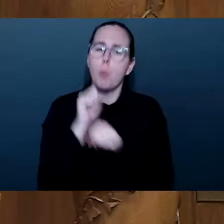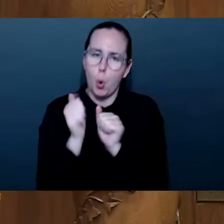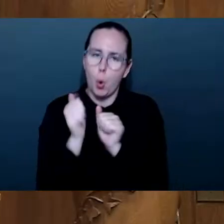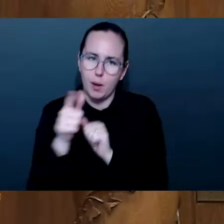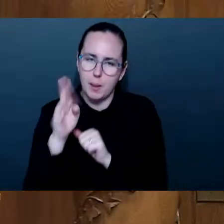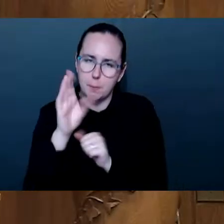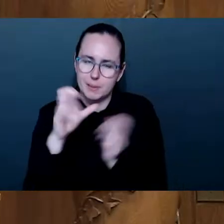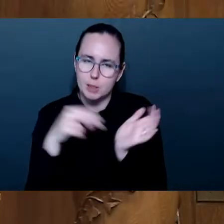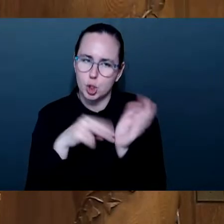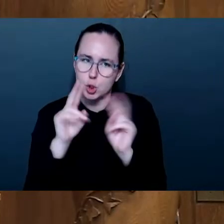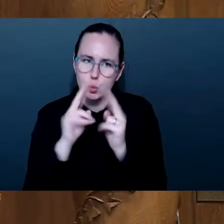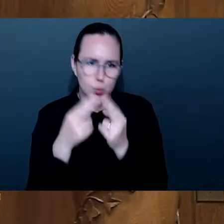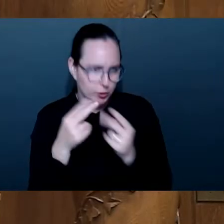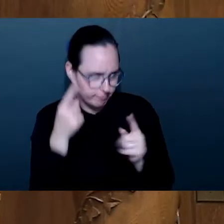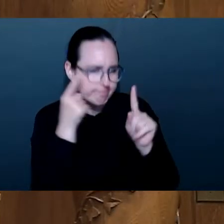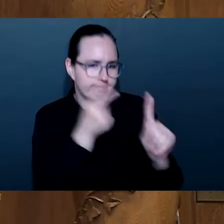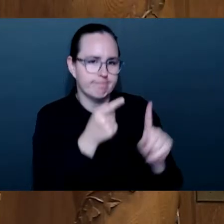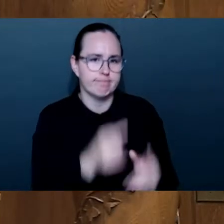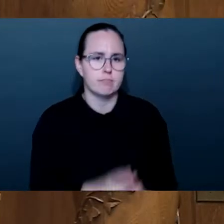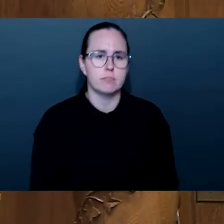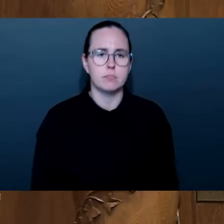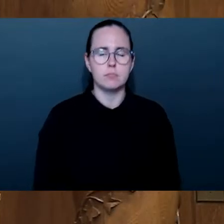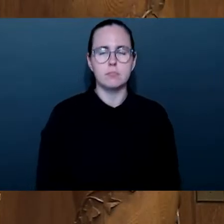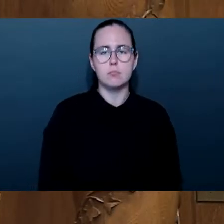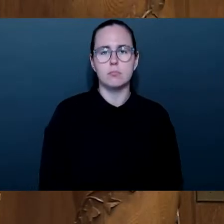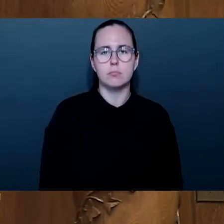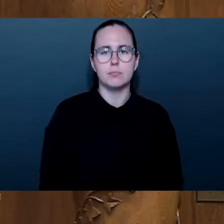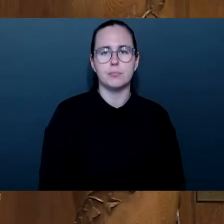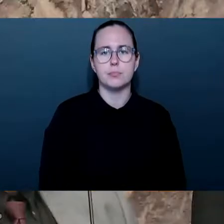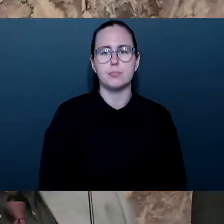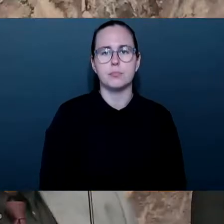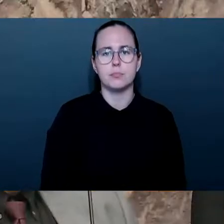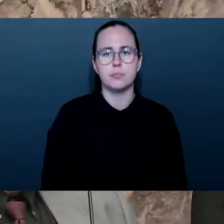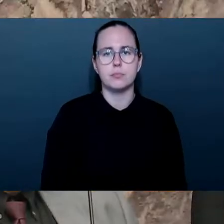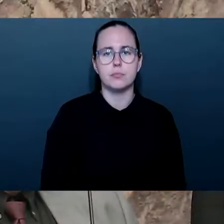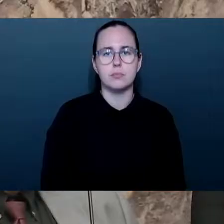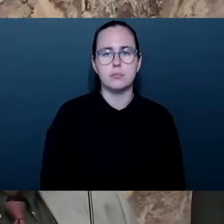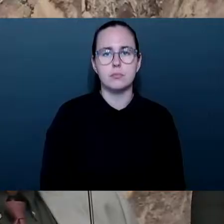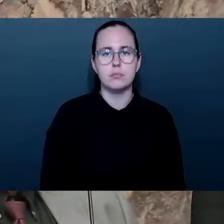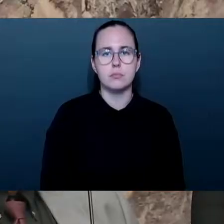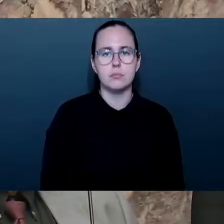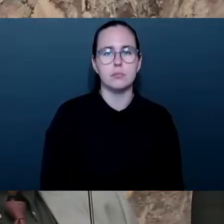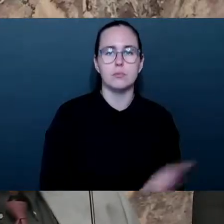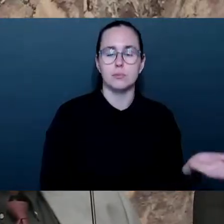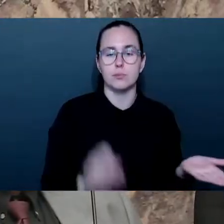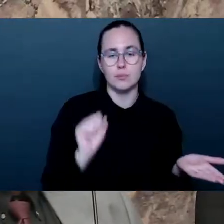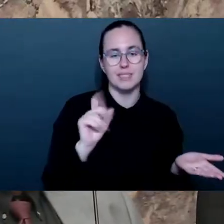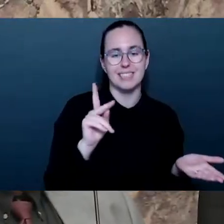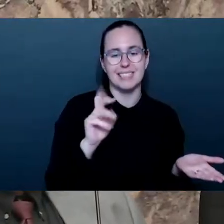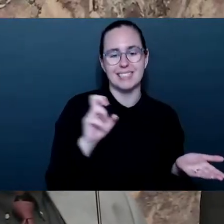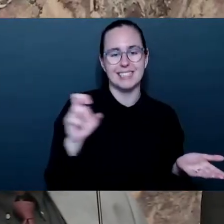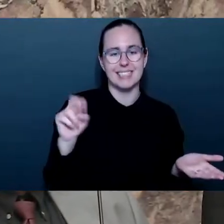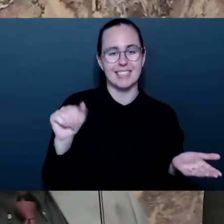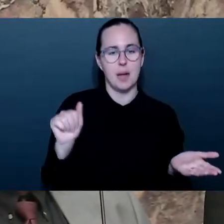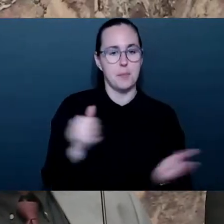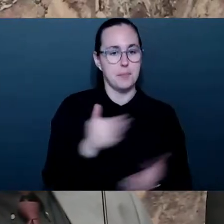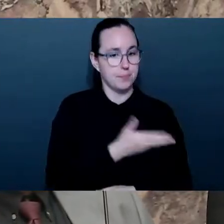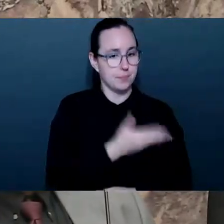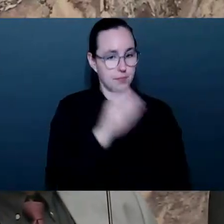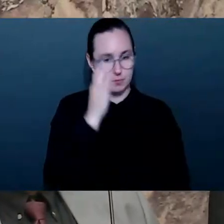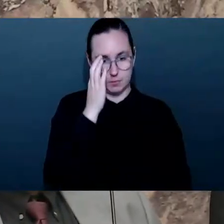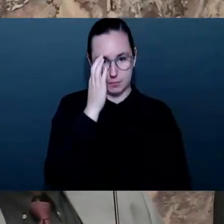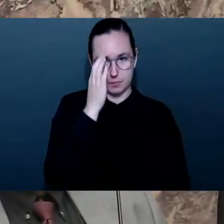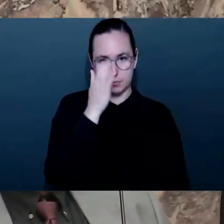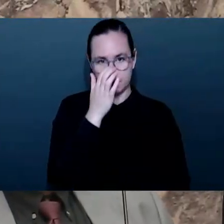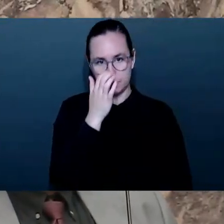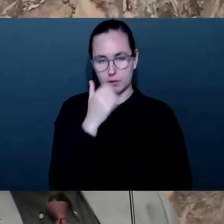Member for Skeena. Thank you, Mr. Speaker. I'm getting so sick and tired of every time we ask a question, we hear the same thing. There's nothing more important, and yet